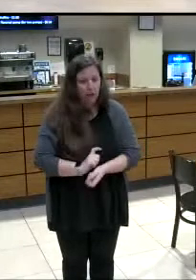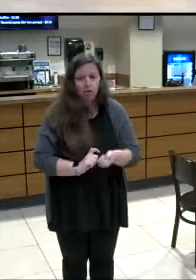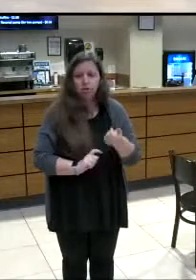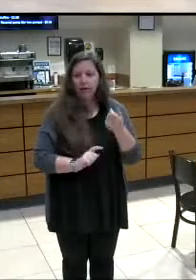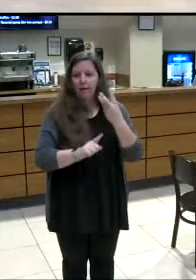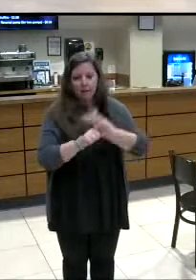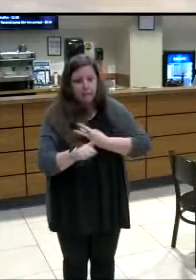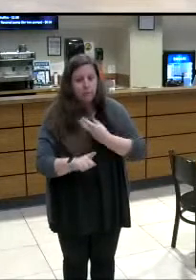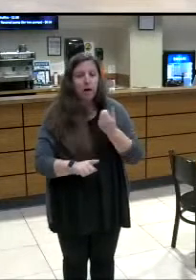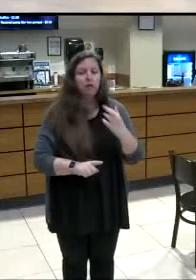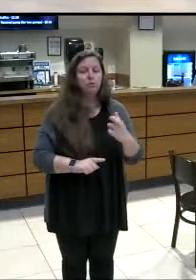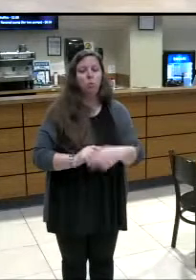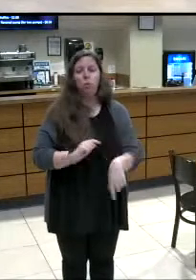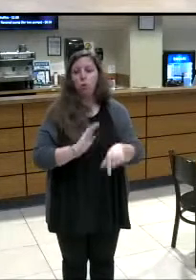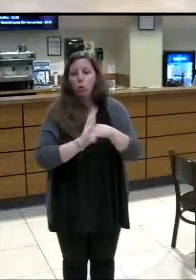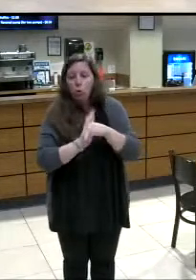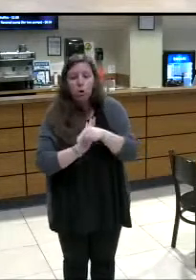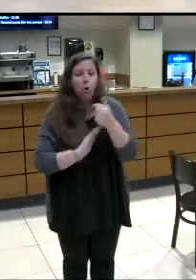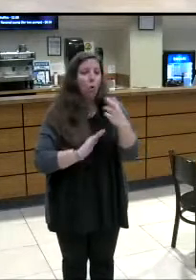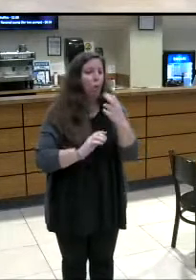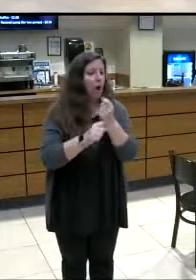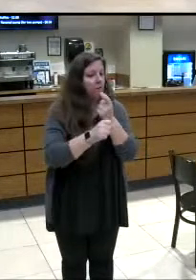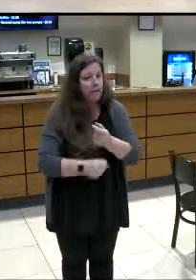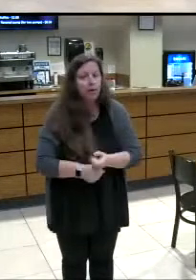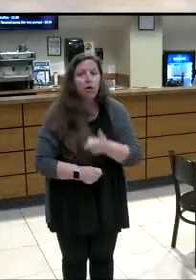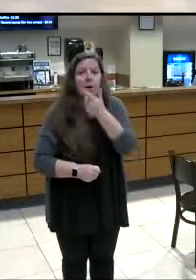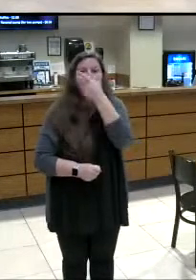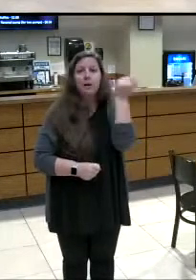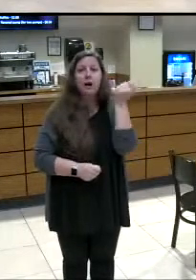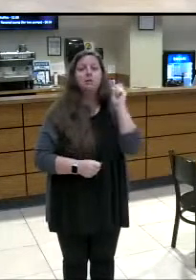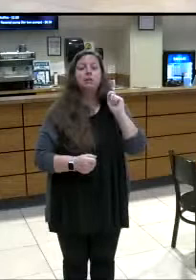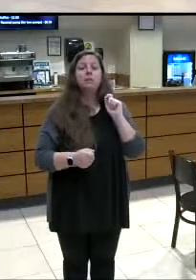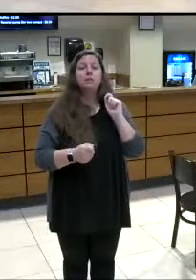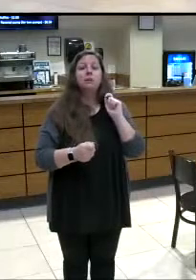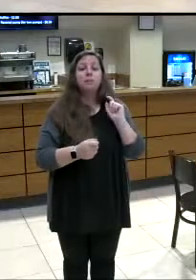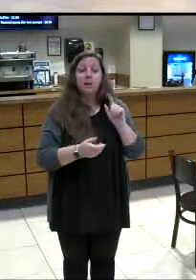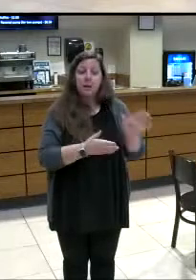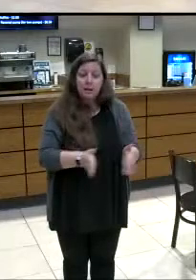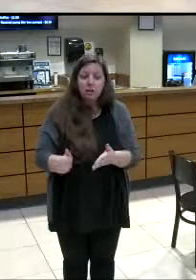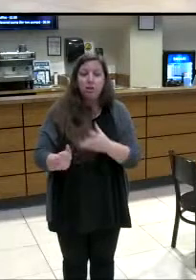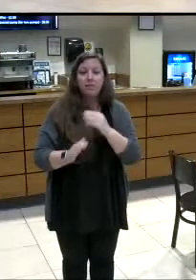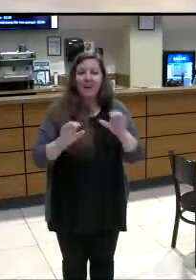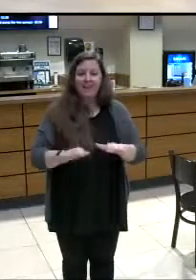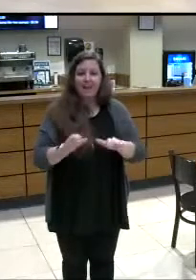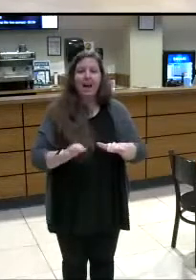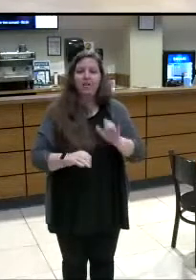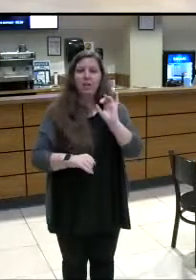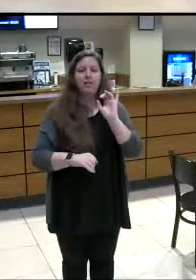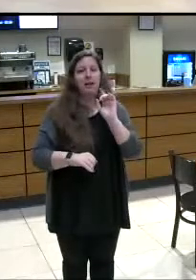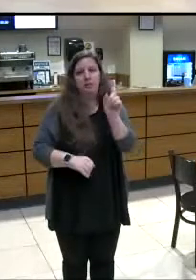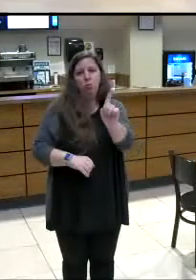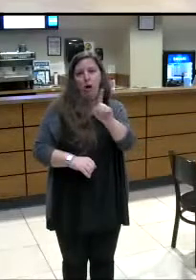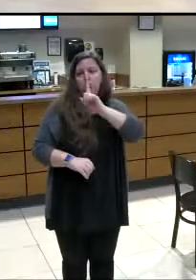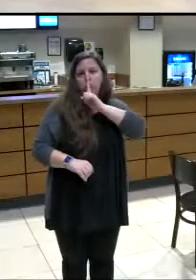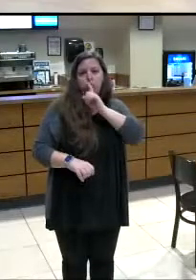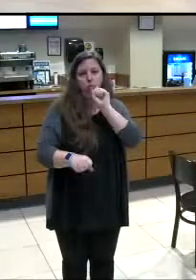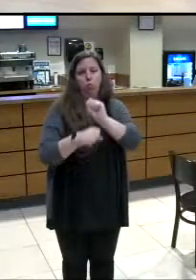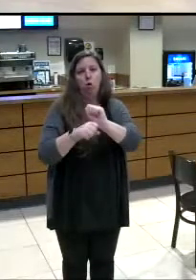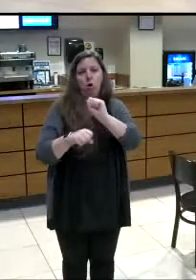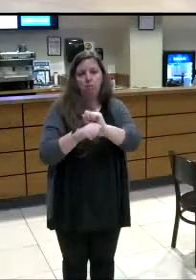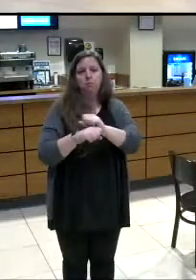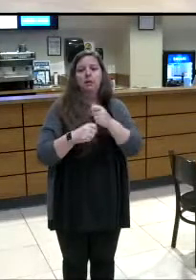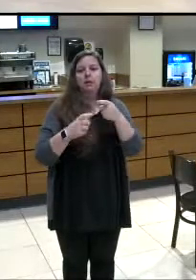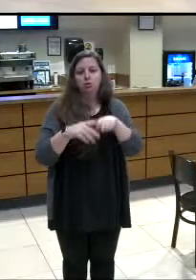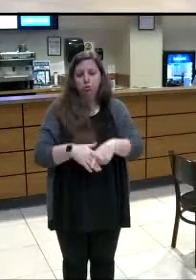could change every year, because the initiatives and actions are the place where really the rubber meets the road and that